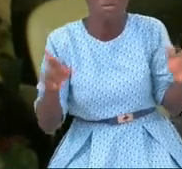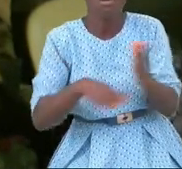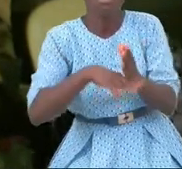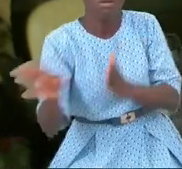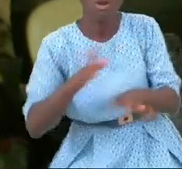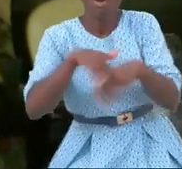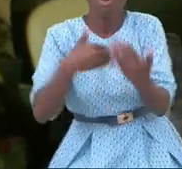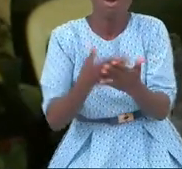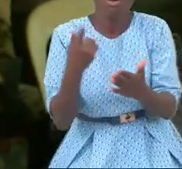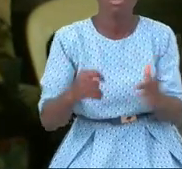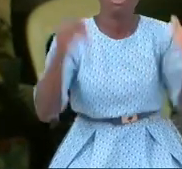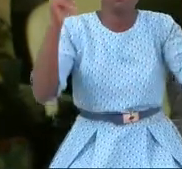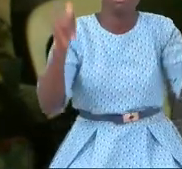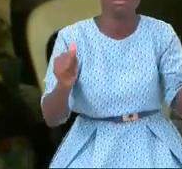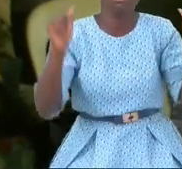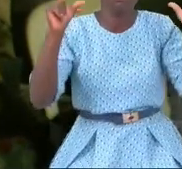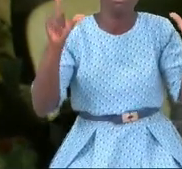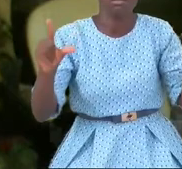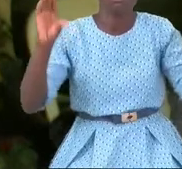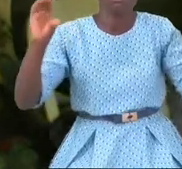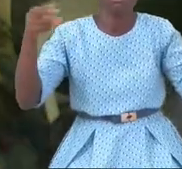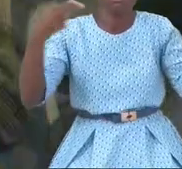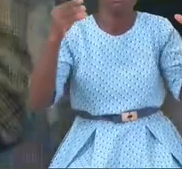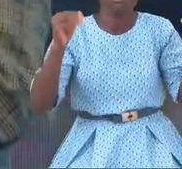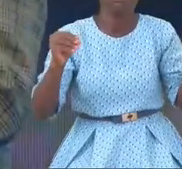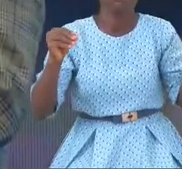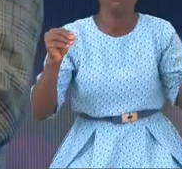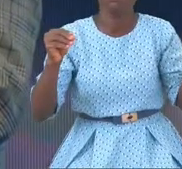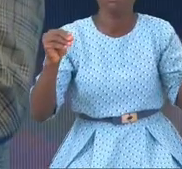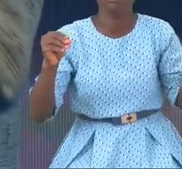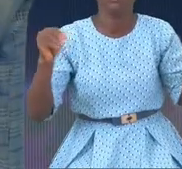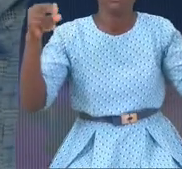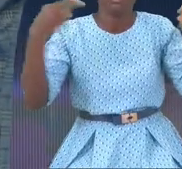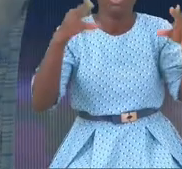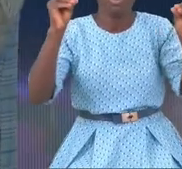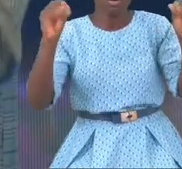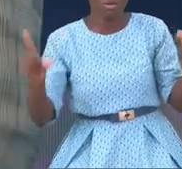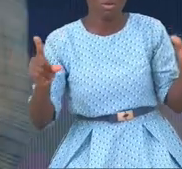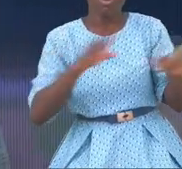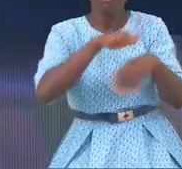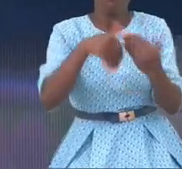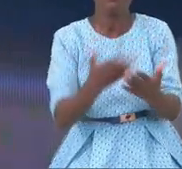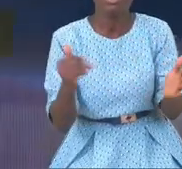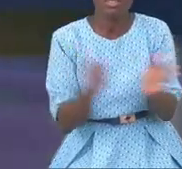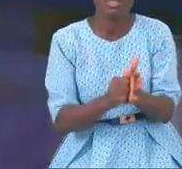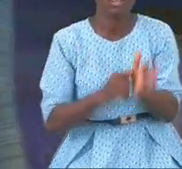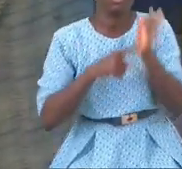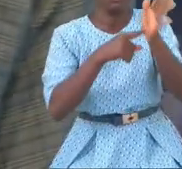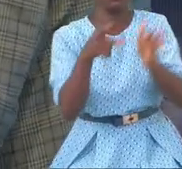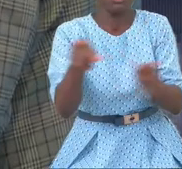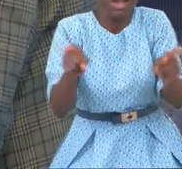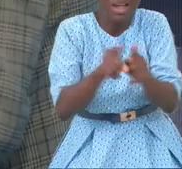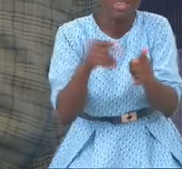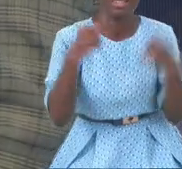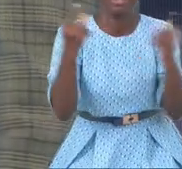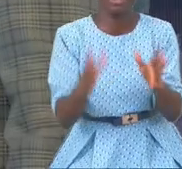away, and now forgiveness comes. Your eyes are open and new life comes to you. You will not